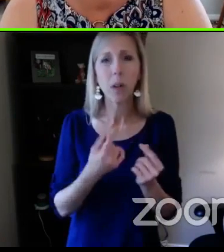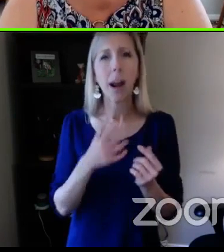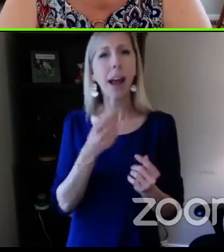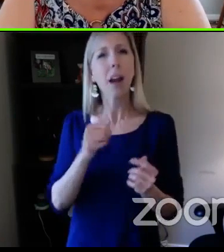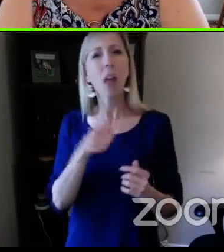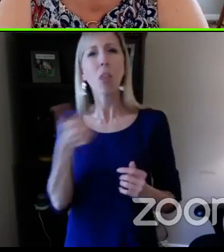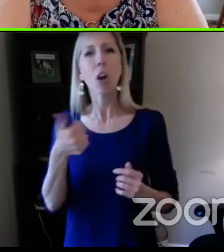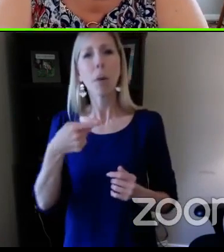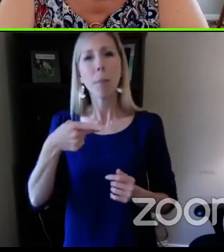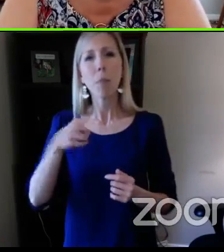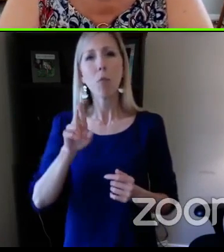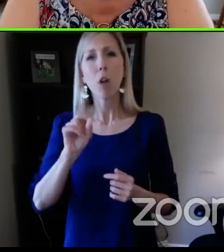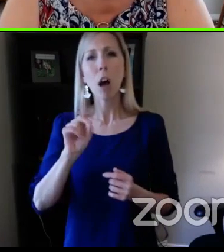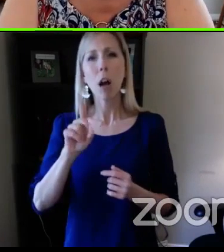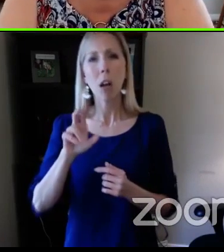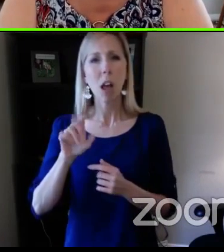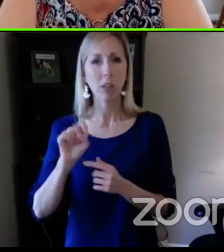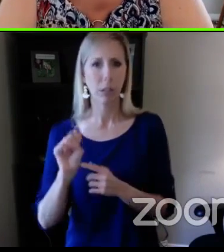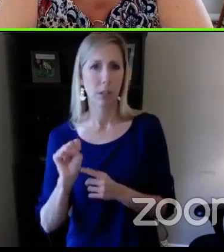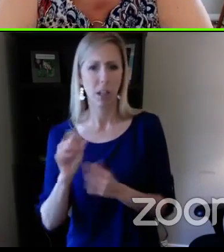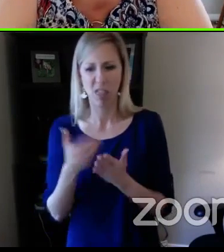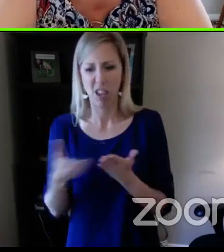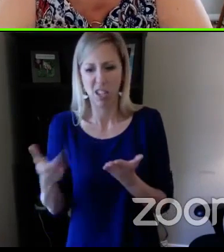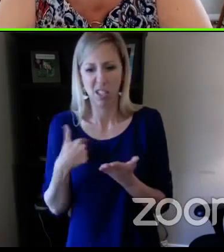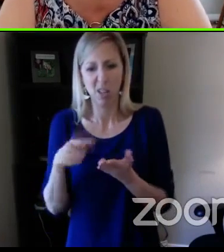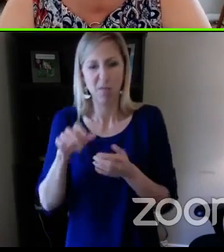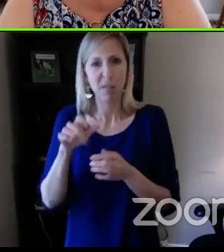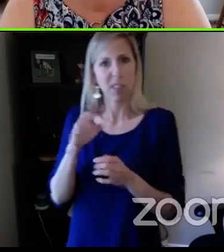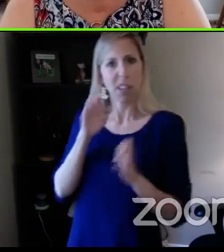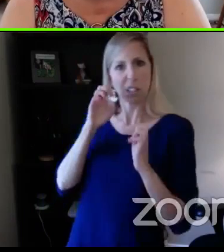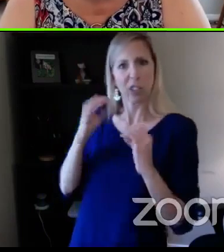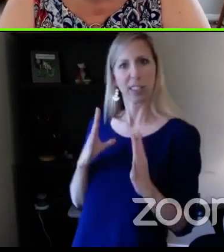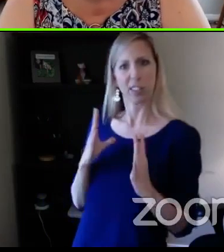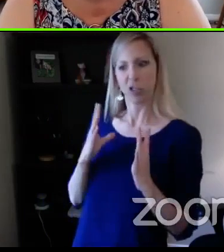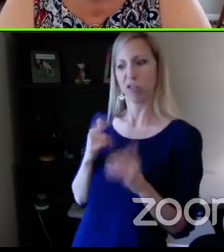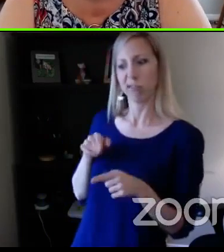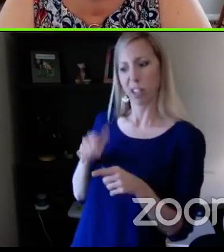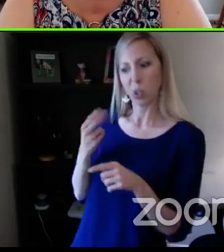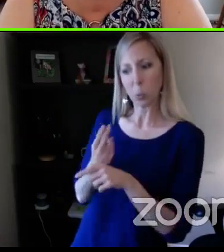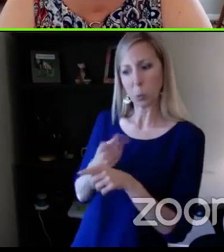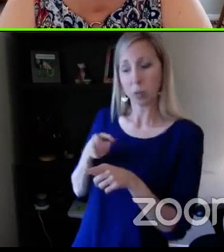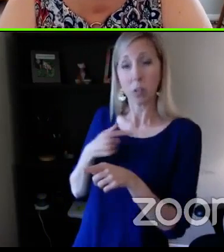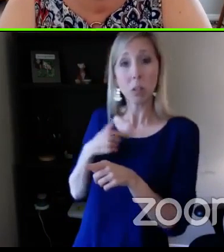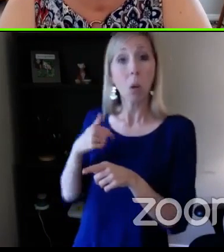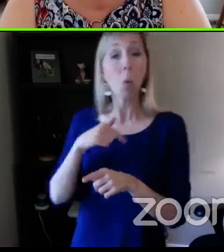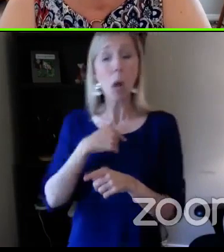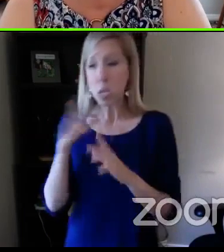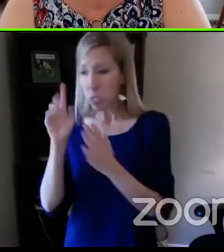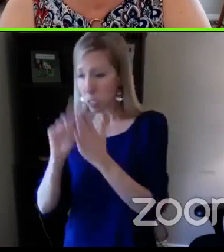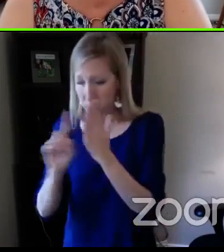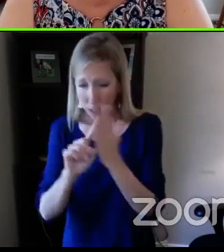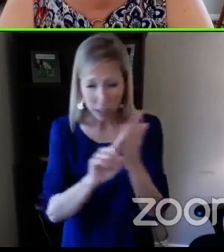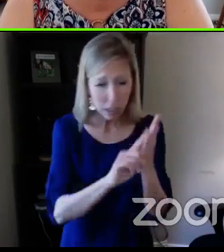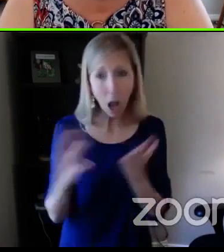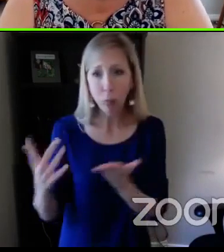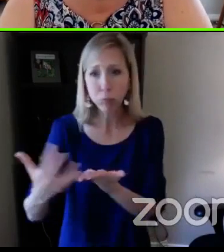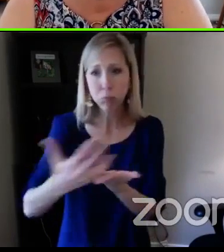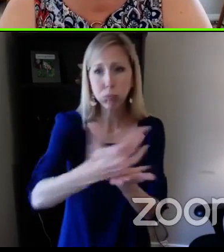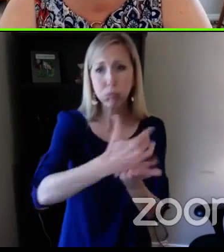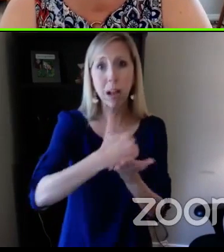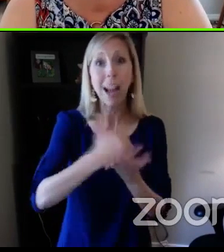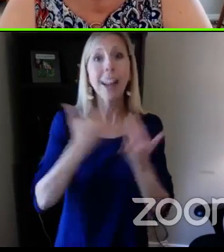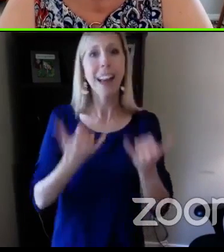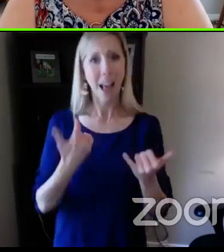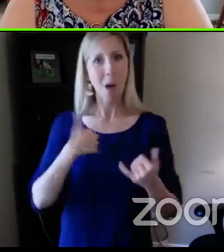can these educators do? What do they need? So we collected a bunch of products, and now we're doing courses